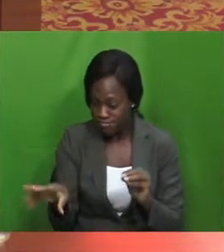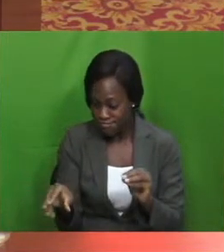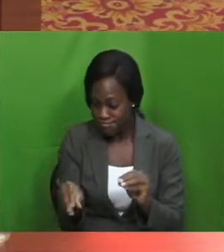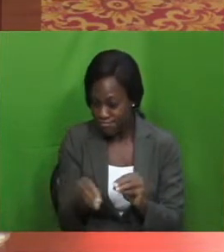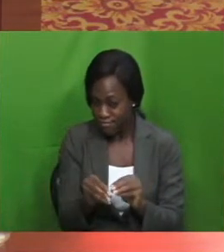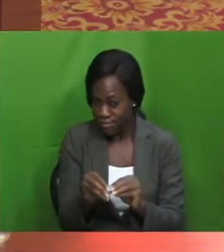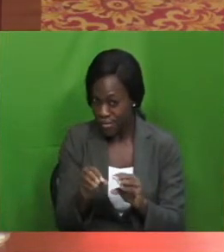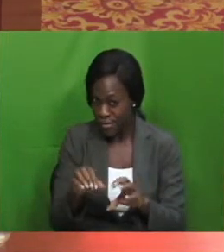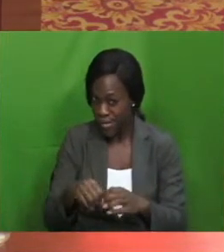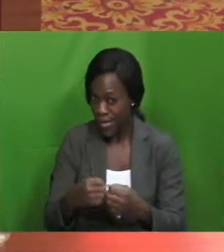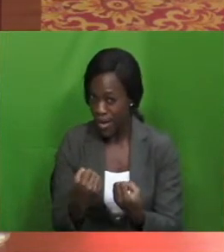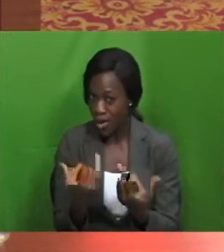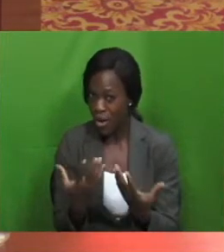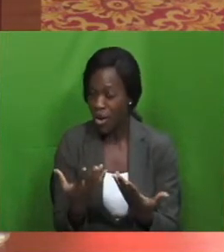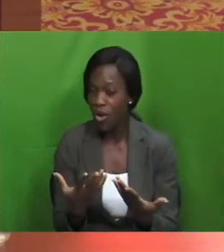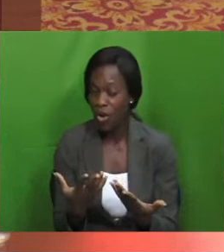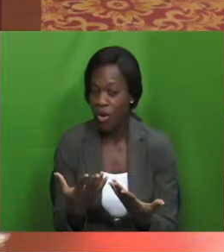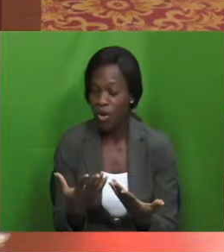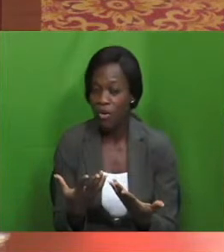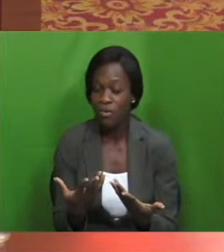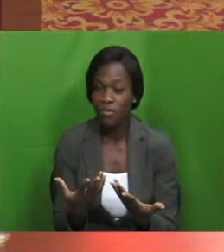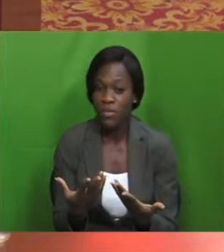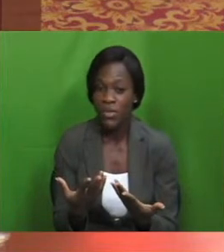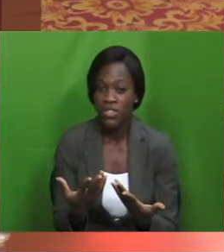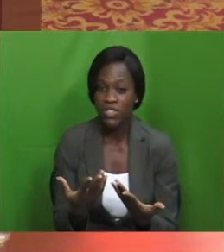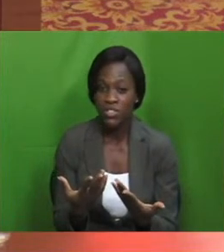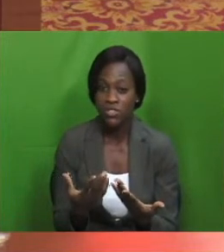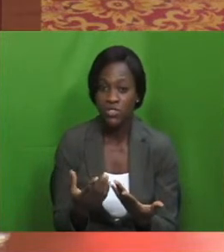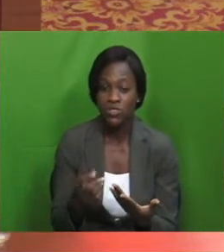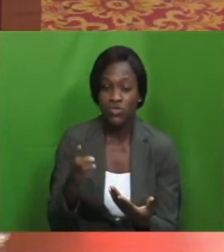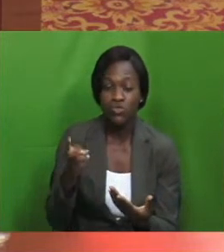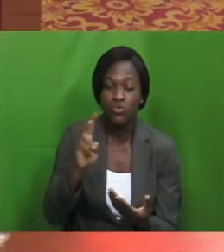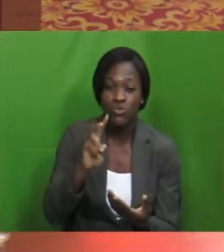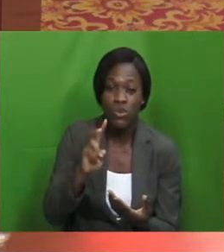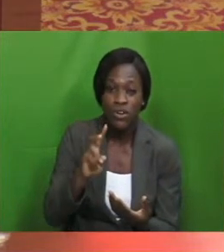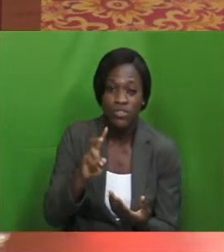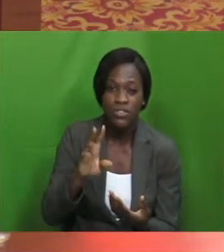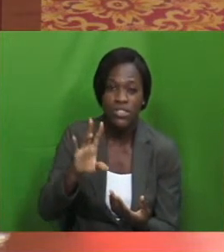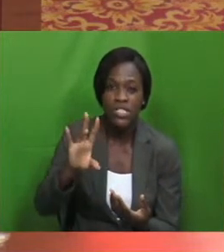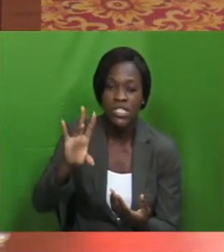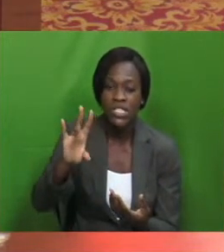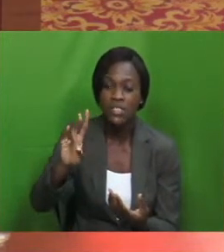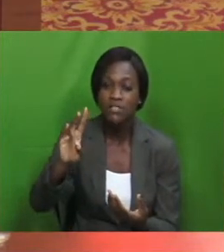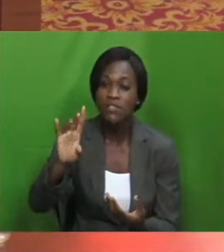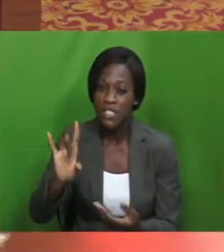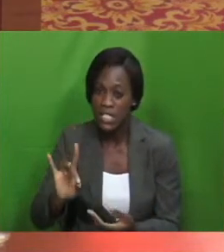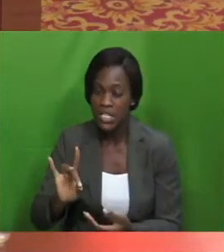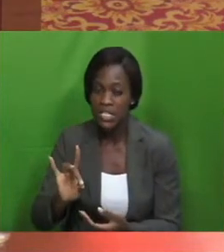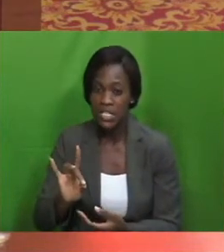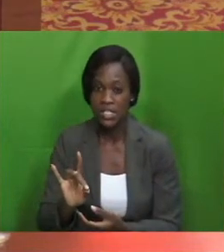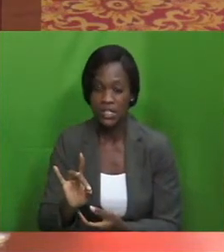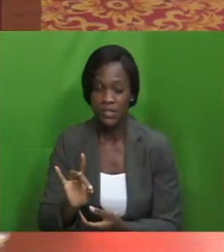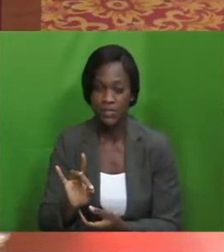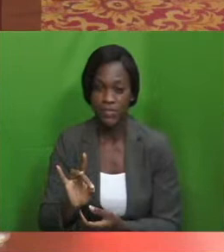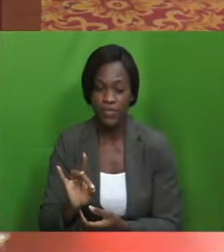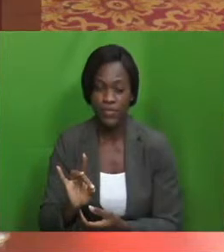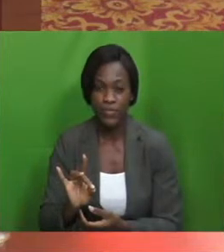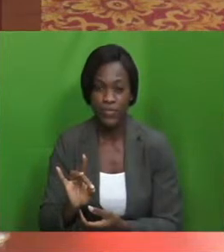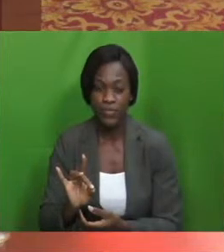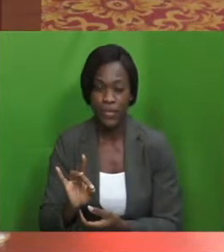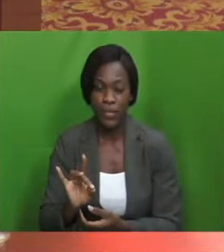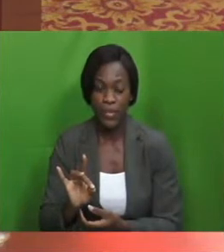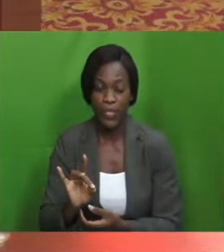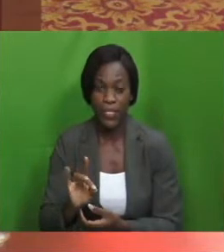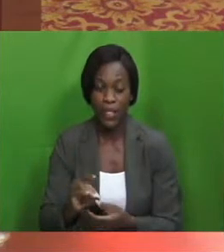1F projects at various levels of implementation to 278. Mr. Speaker, these